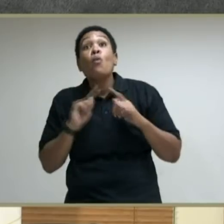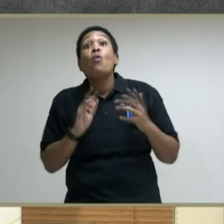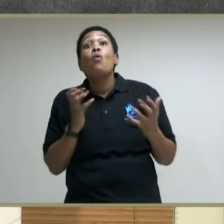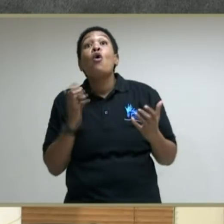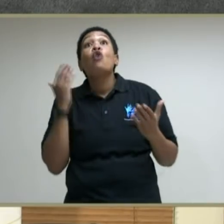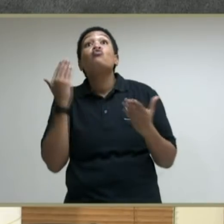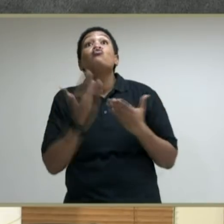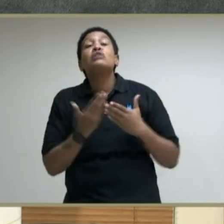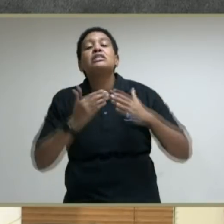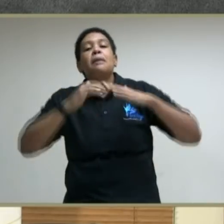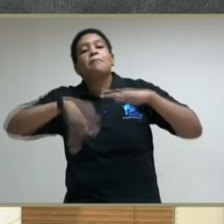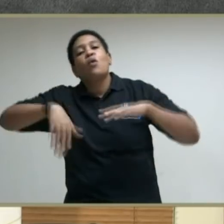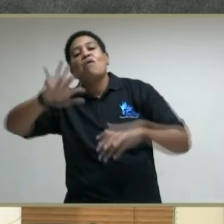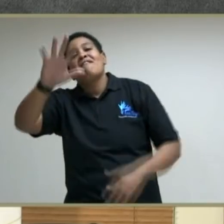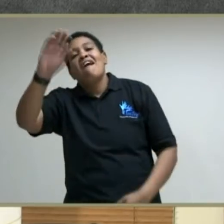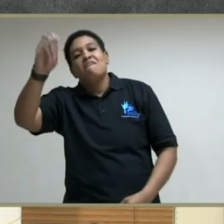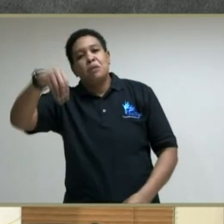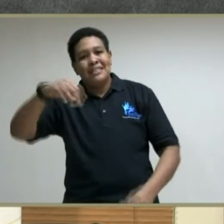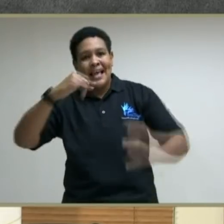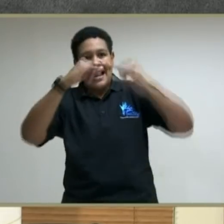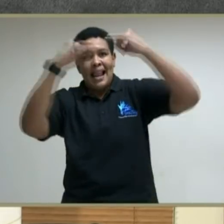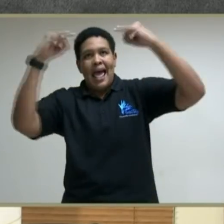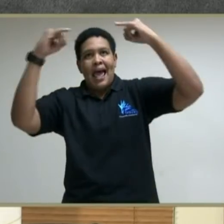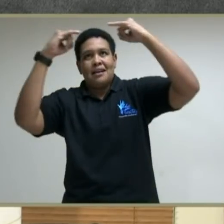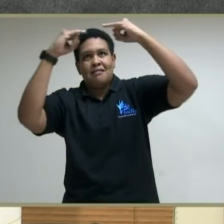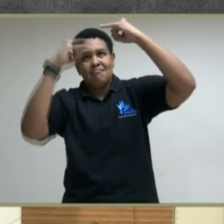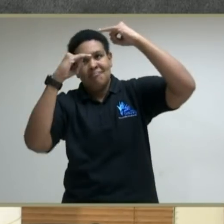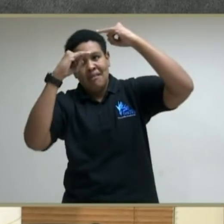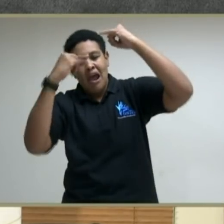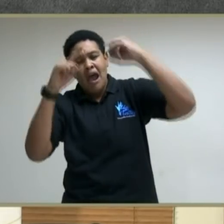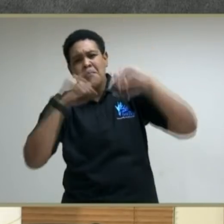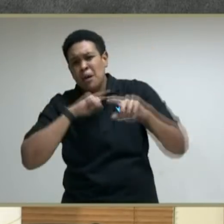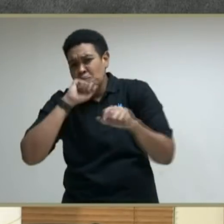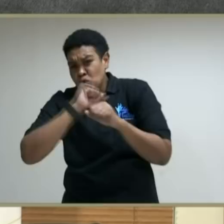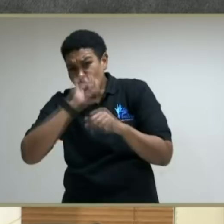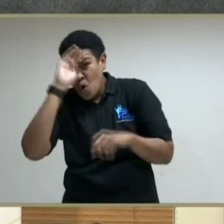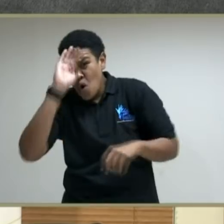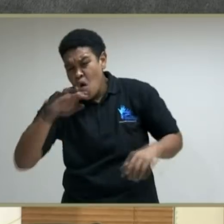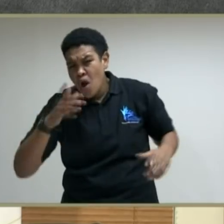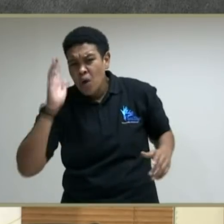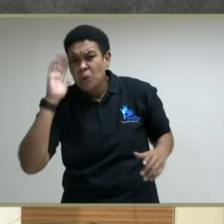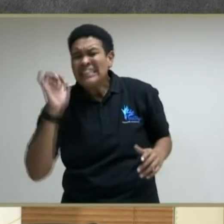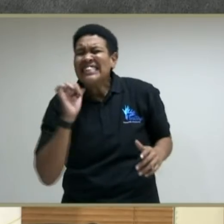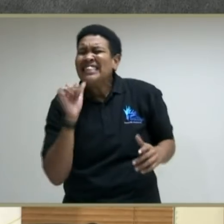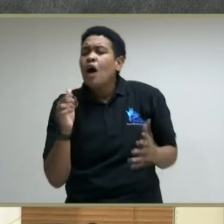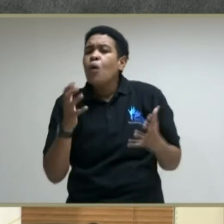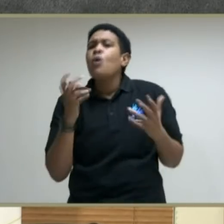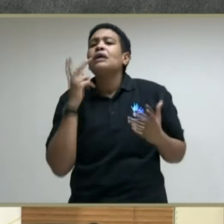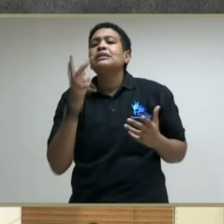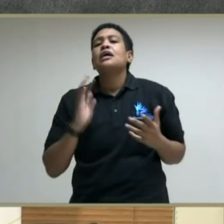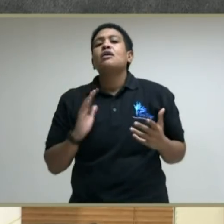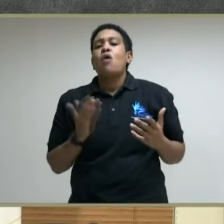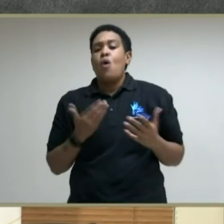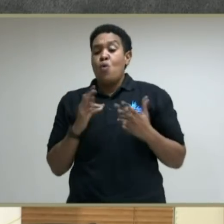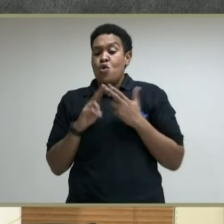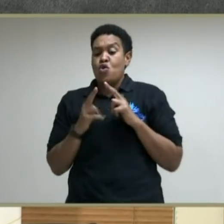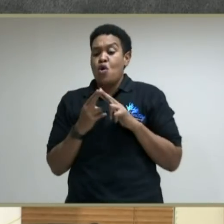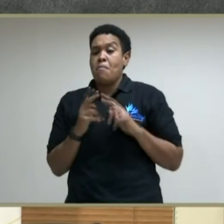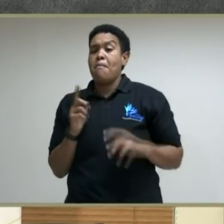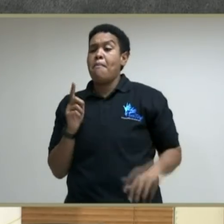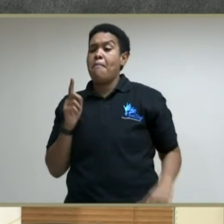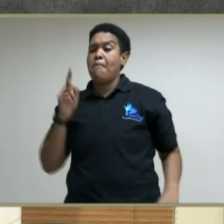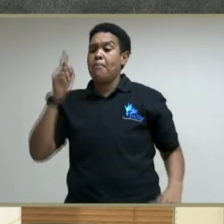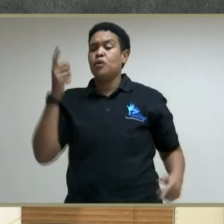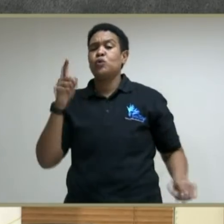is below the 5% line. I'm sure everybody would not want to see our cases going up